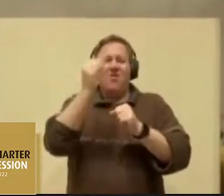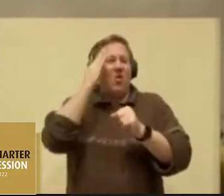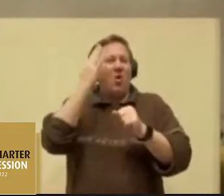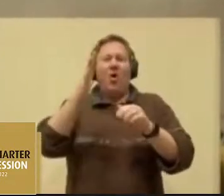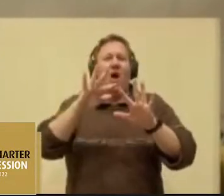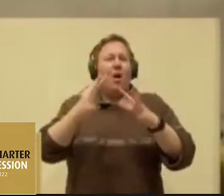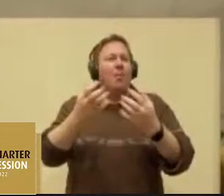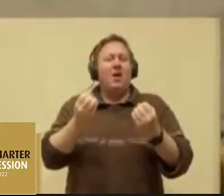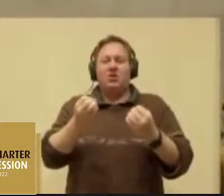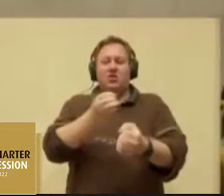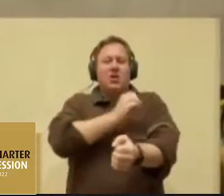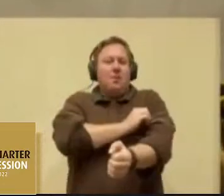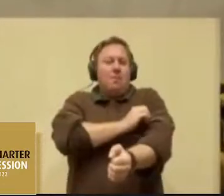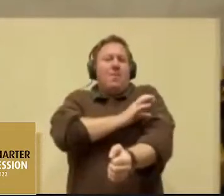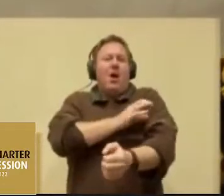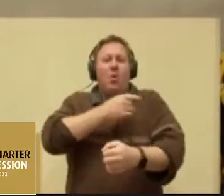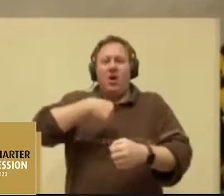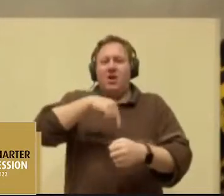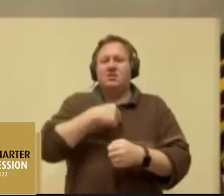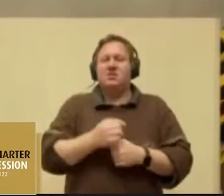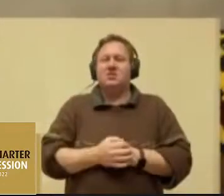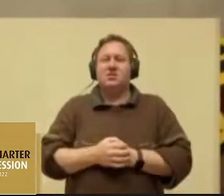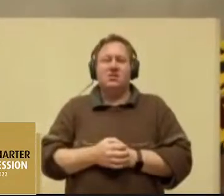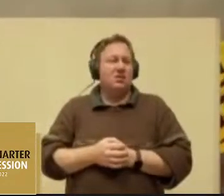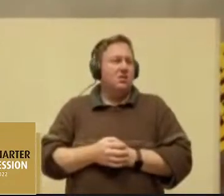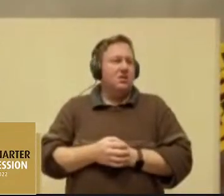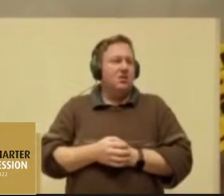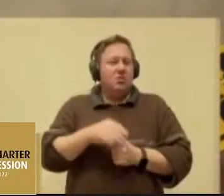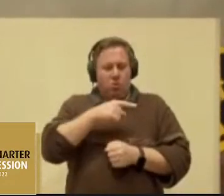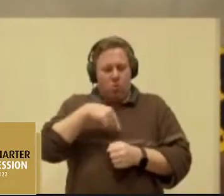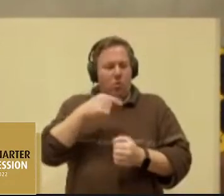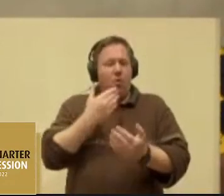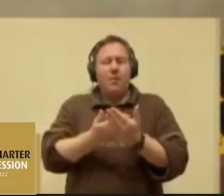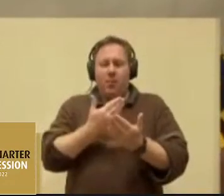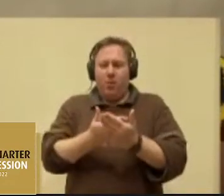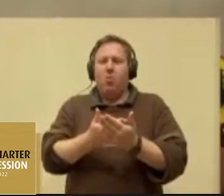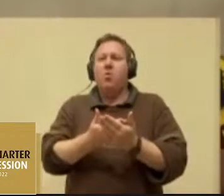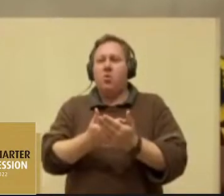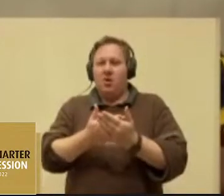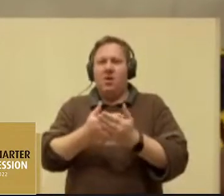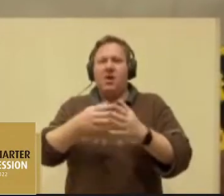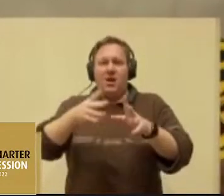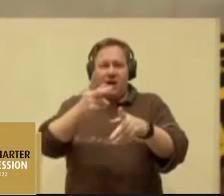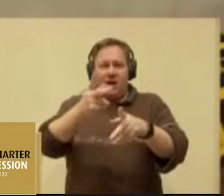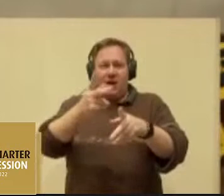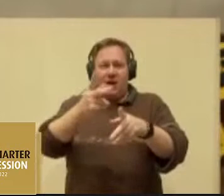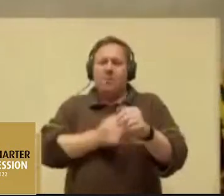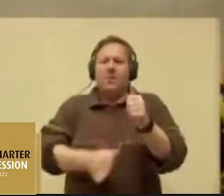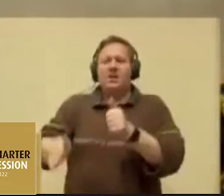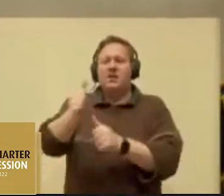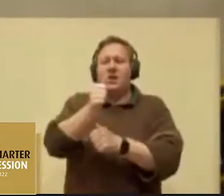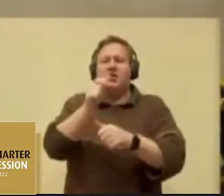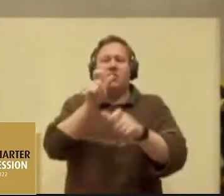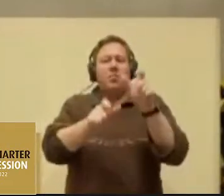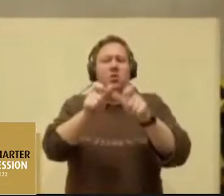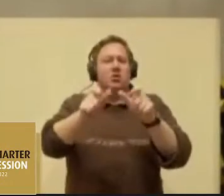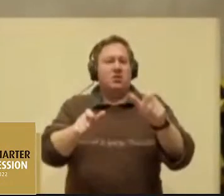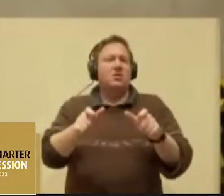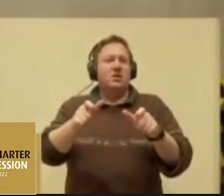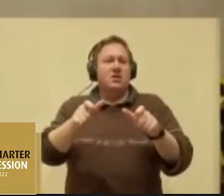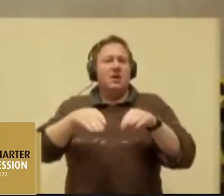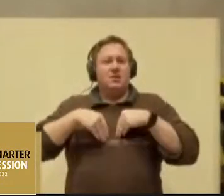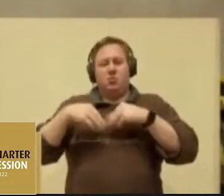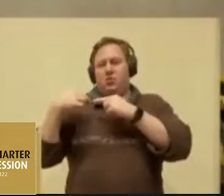us you are empowering us to be able to keep the executive accountable for the issues that is important for the women of south